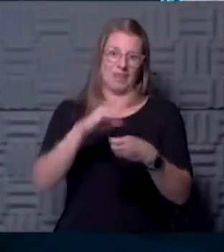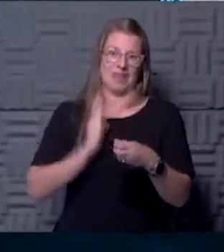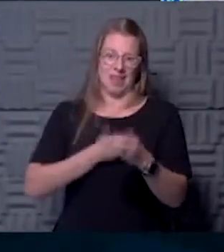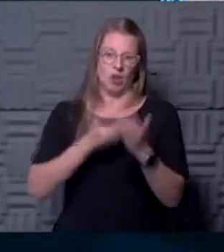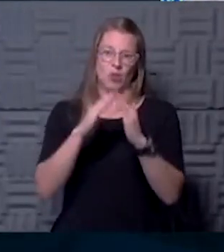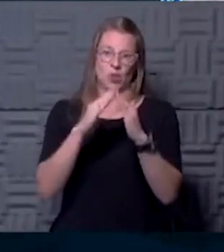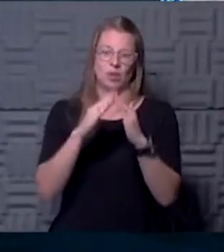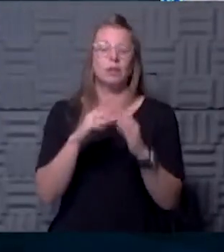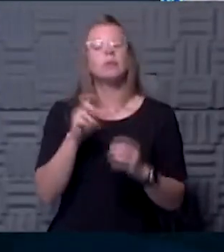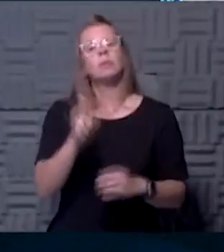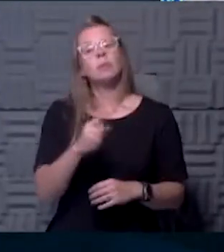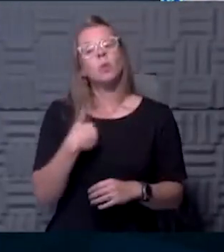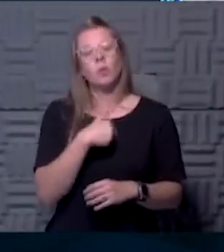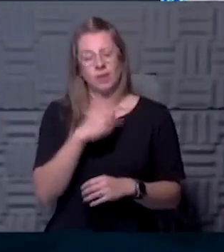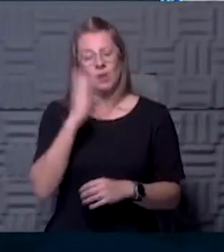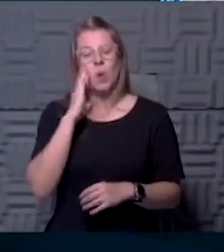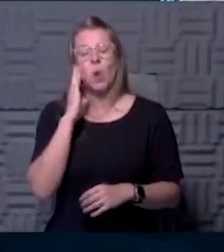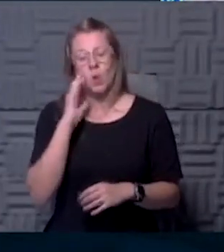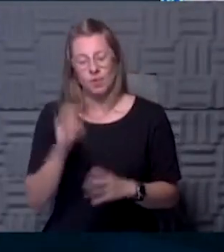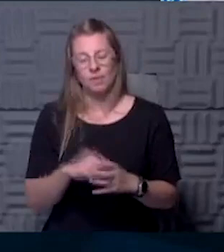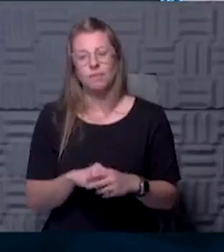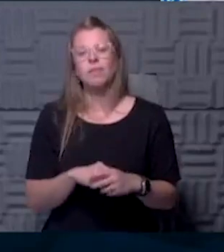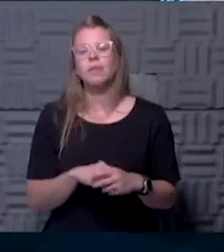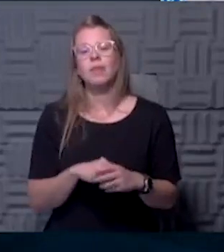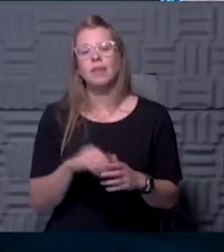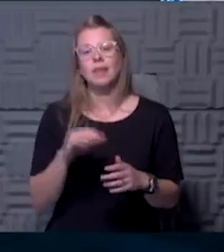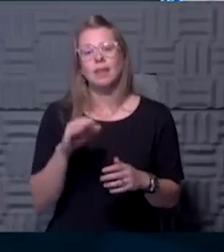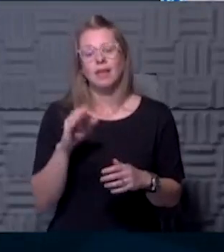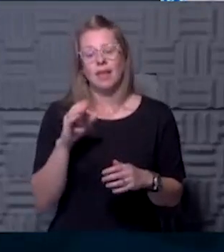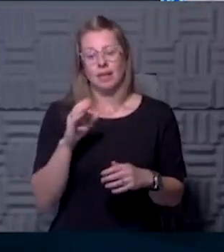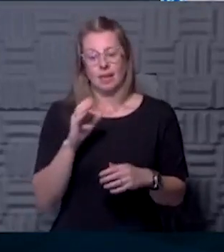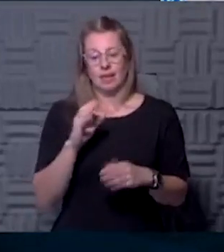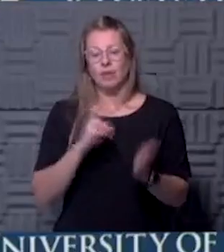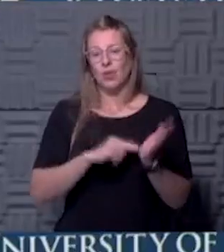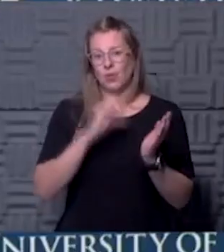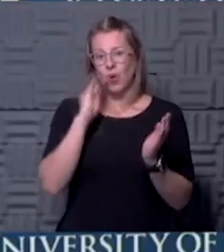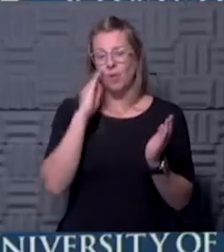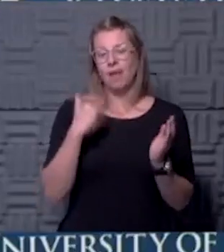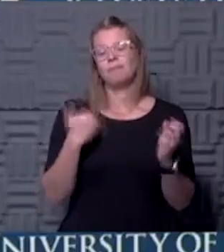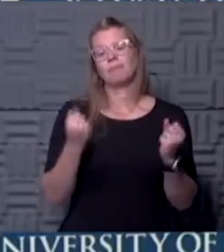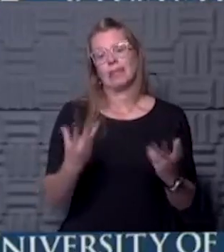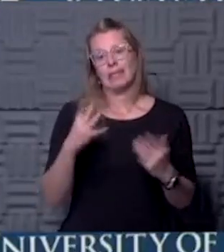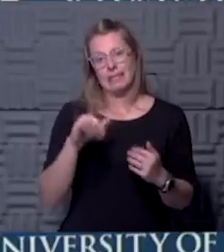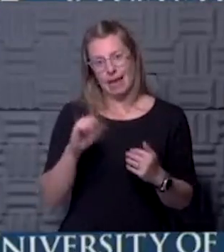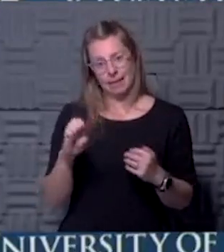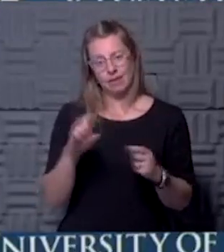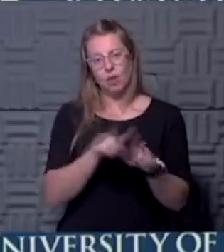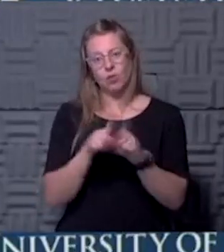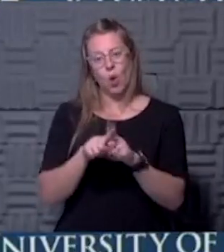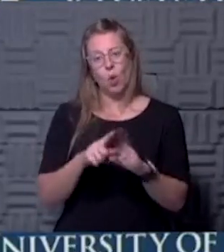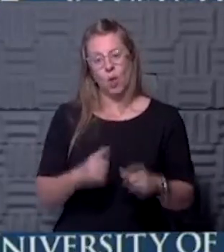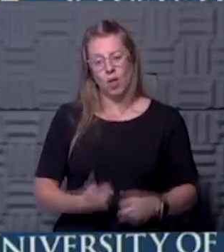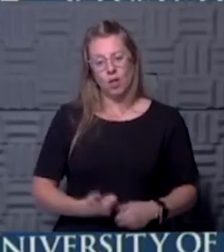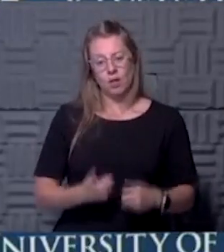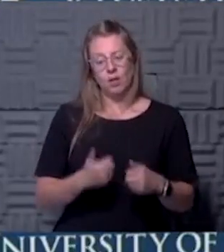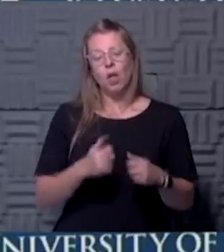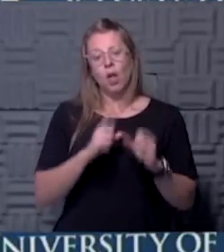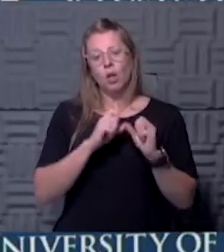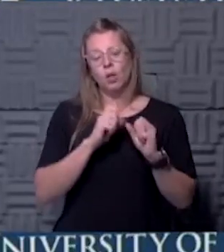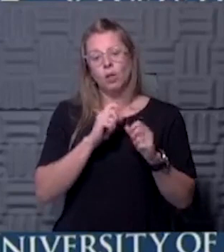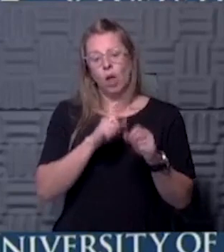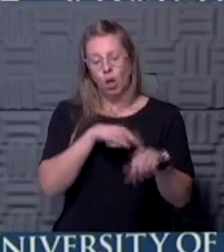We certainly know that a large number of our cases have been in our nursing homes and long-term care facilities.